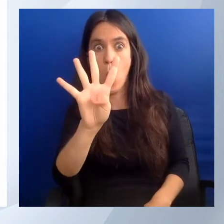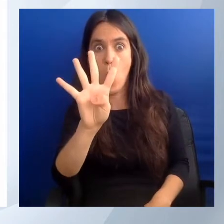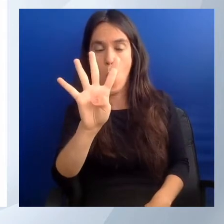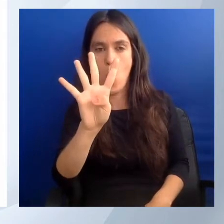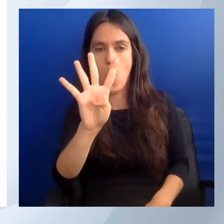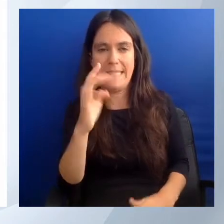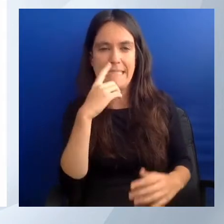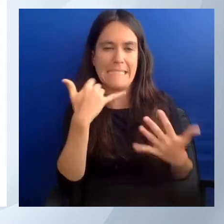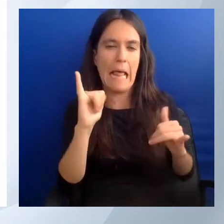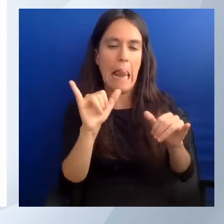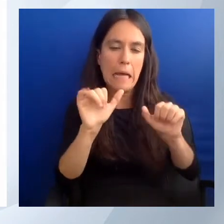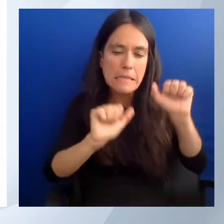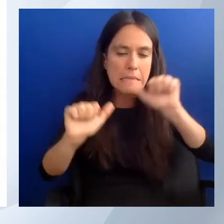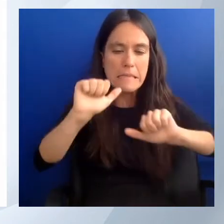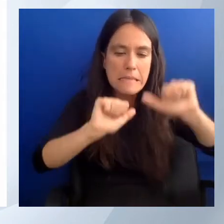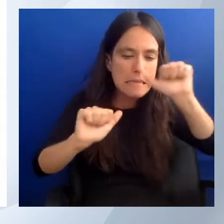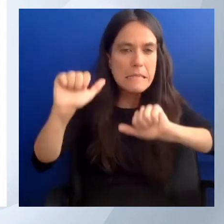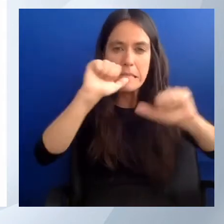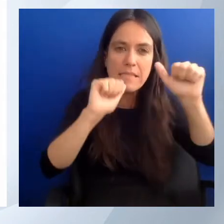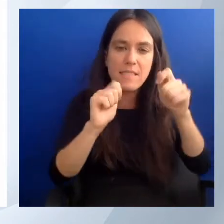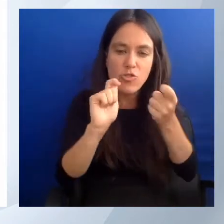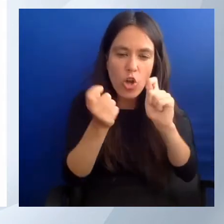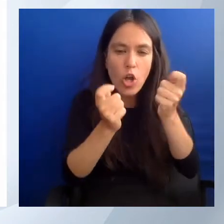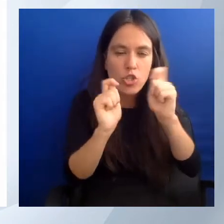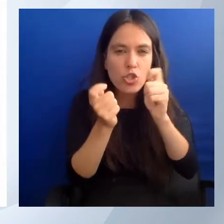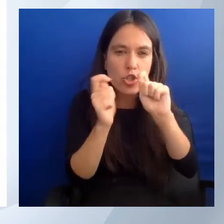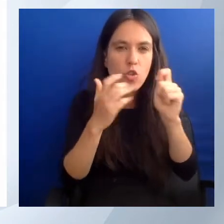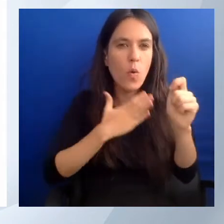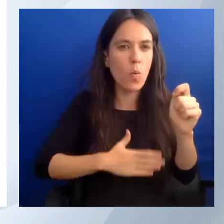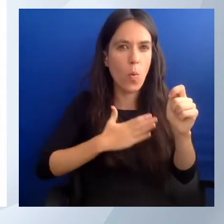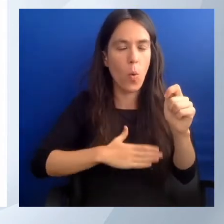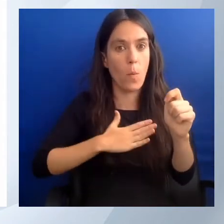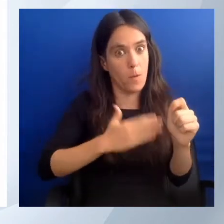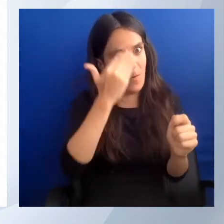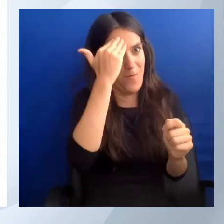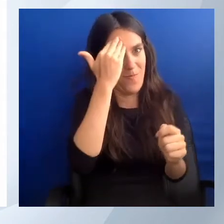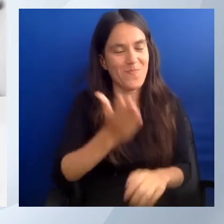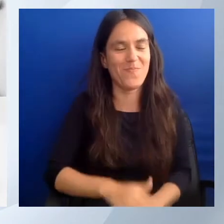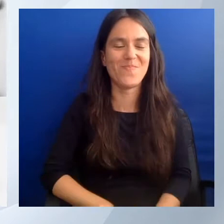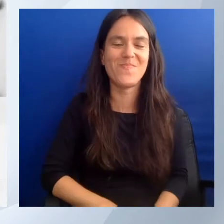full development, it's in preview, and you have to be aware of that.